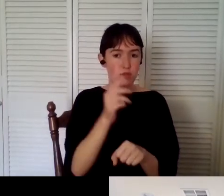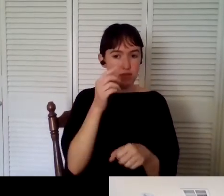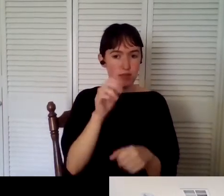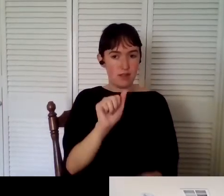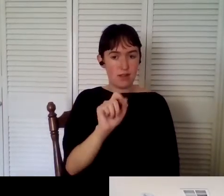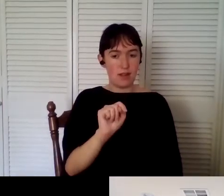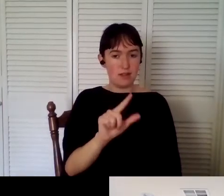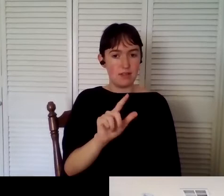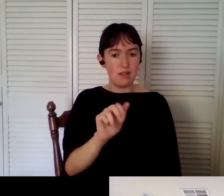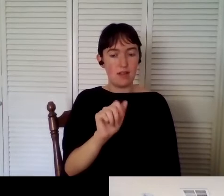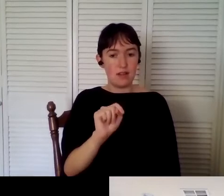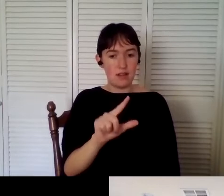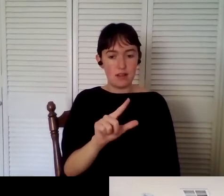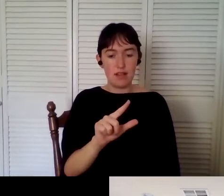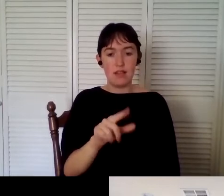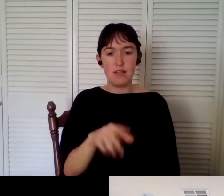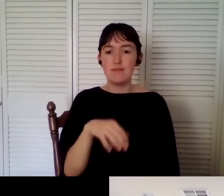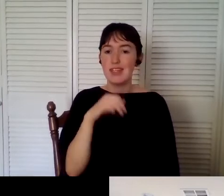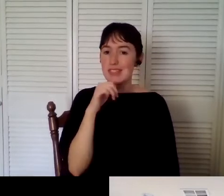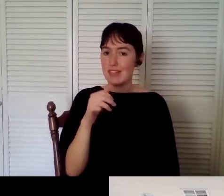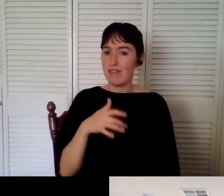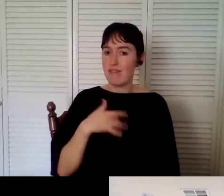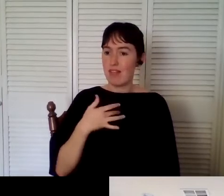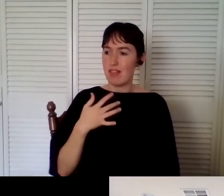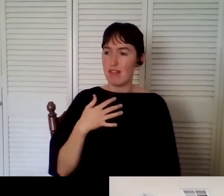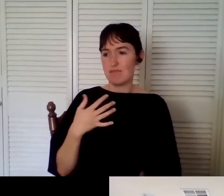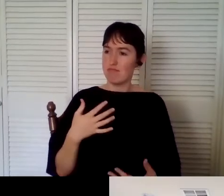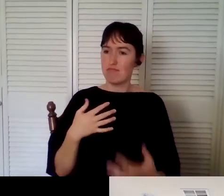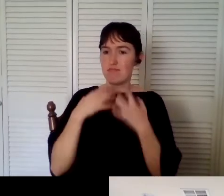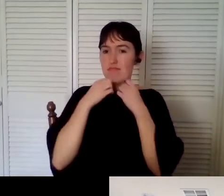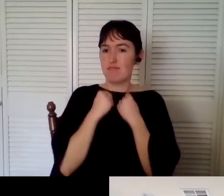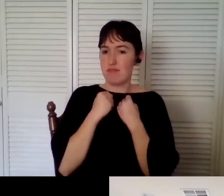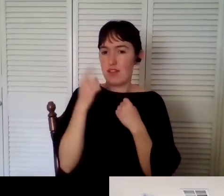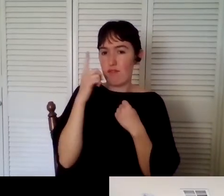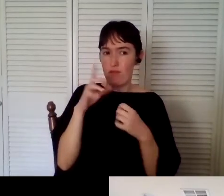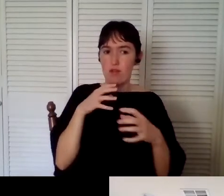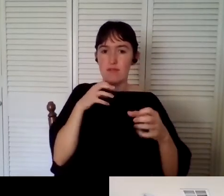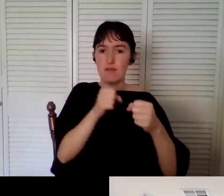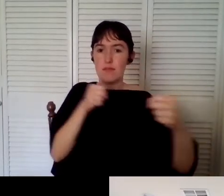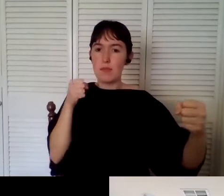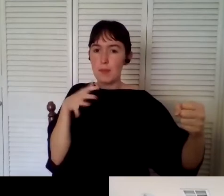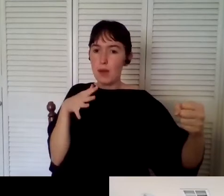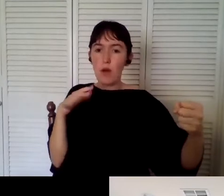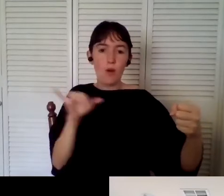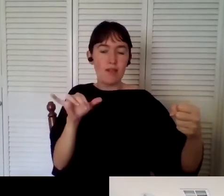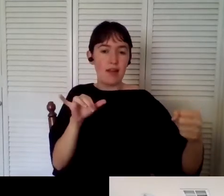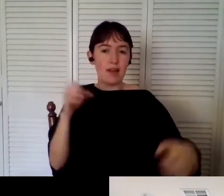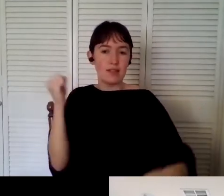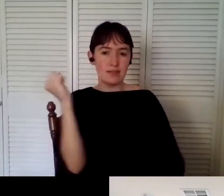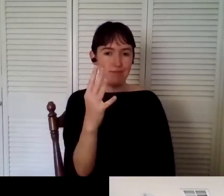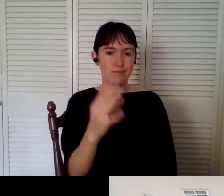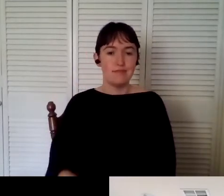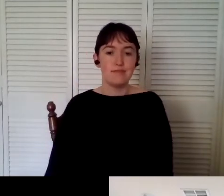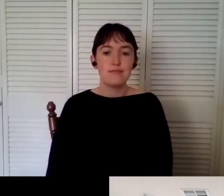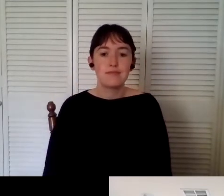And didn't value the bow as much, but they still had it and used it simultaneously. Cool. What's like the benefit of, okay,